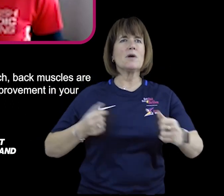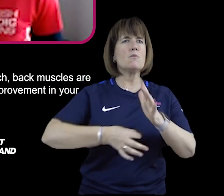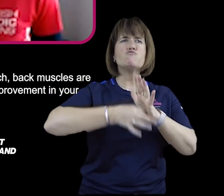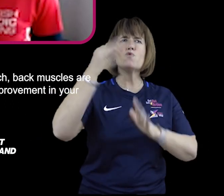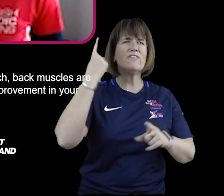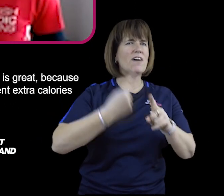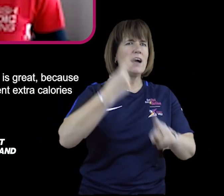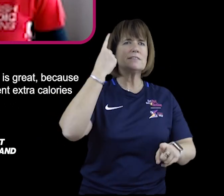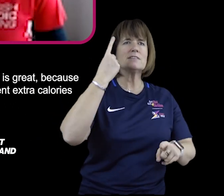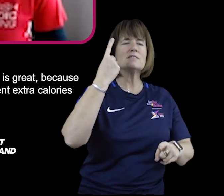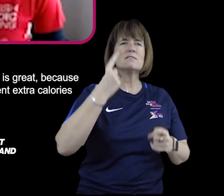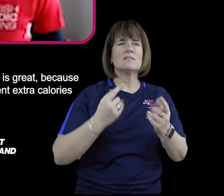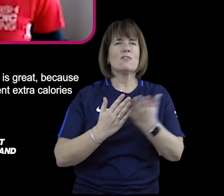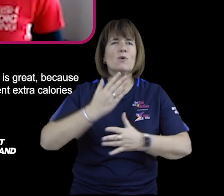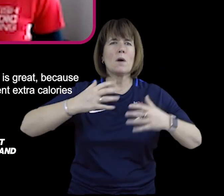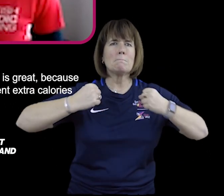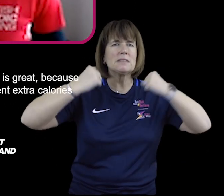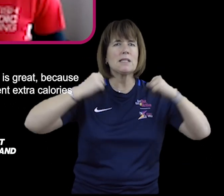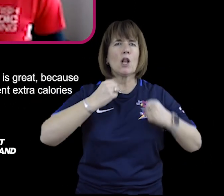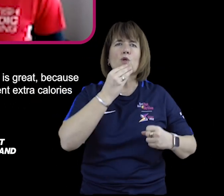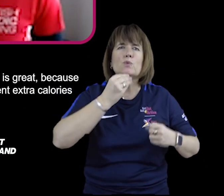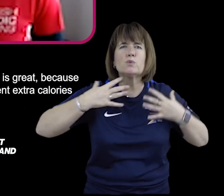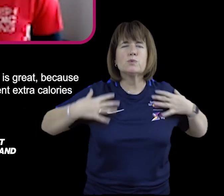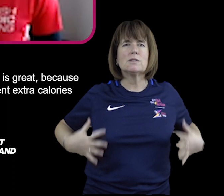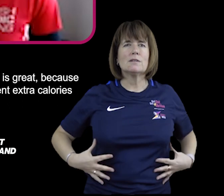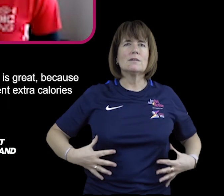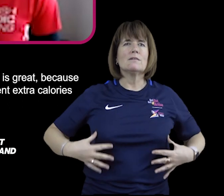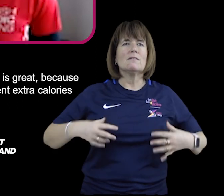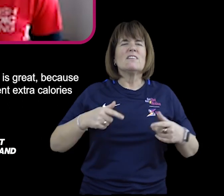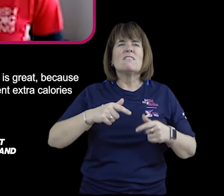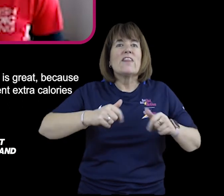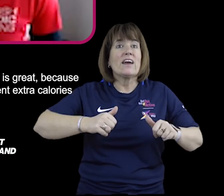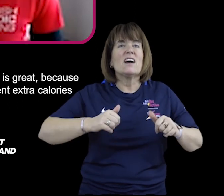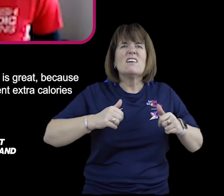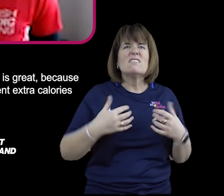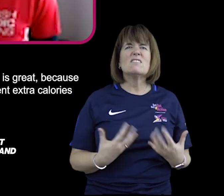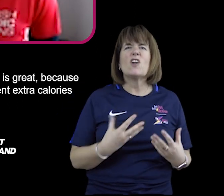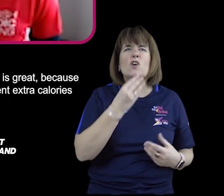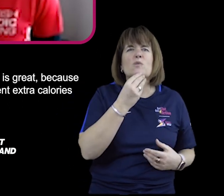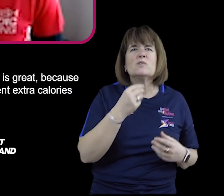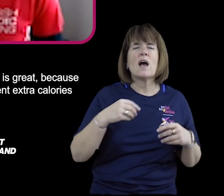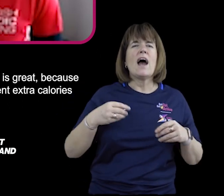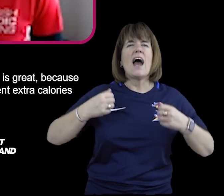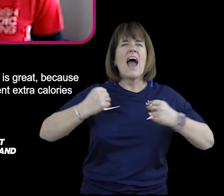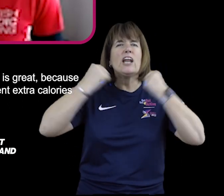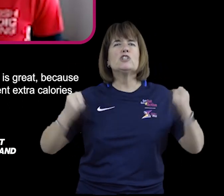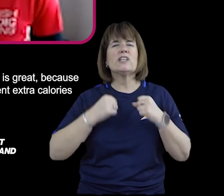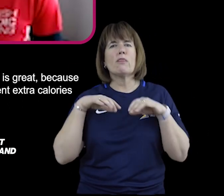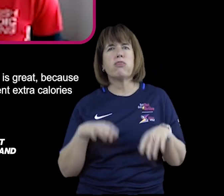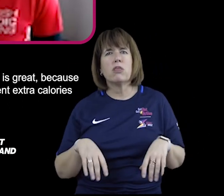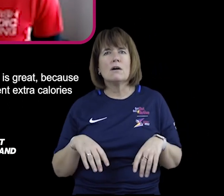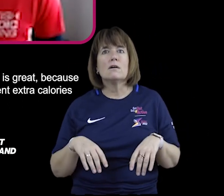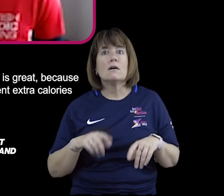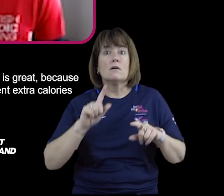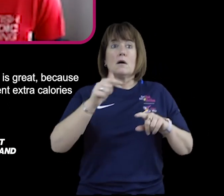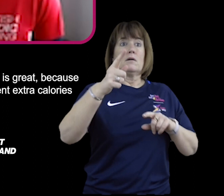they're switched on. Because you're using lots of muscles, all your muscles are inefficient and they waste energy, which is great, because that means,